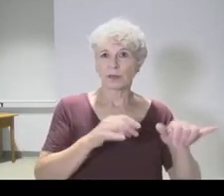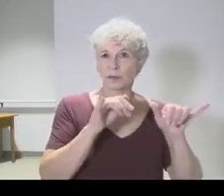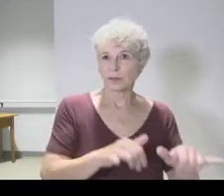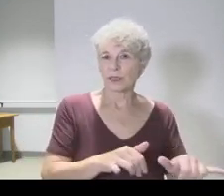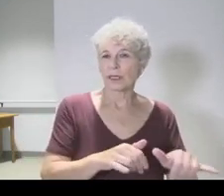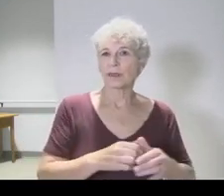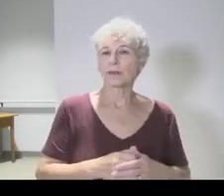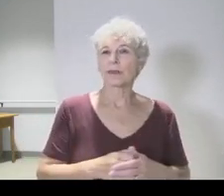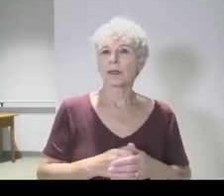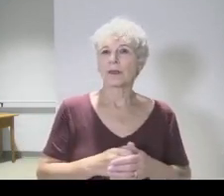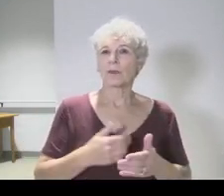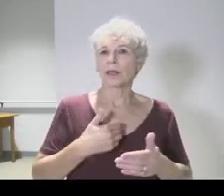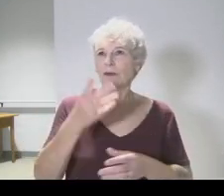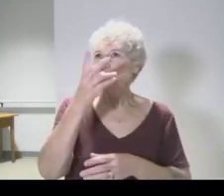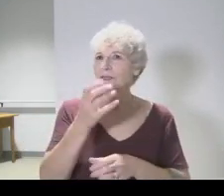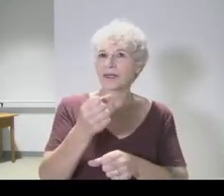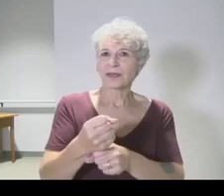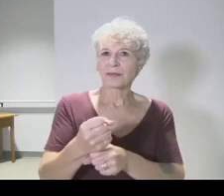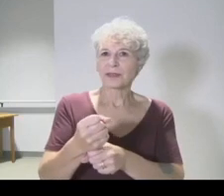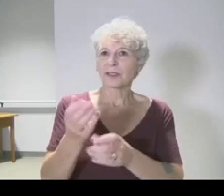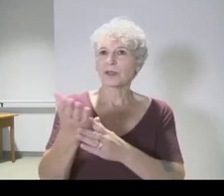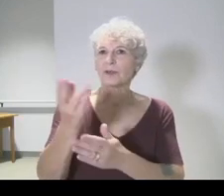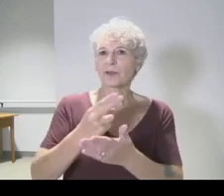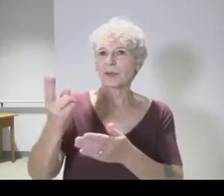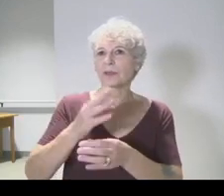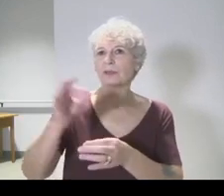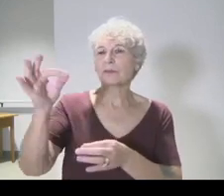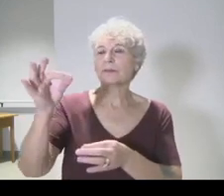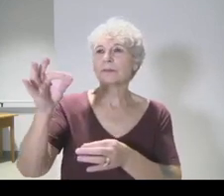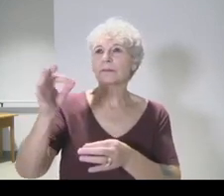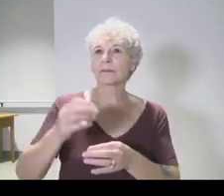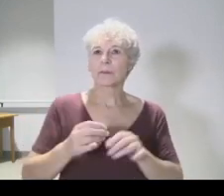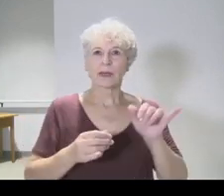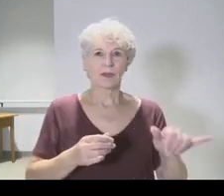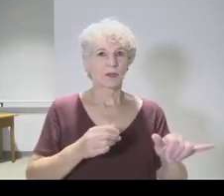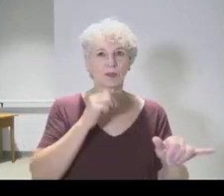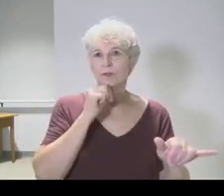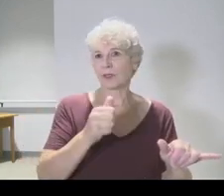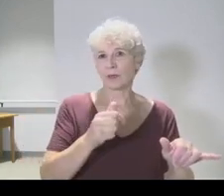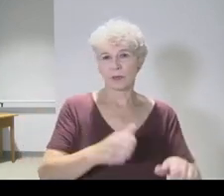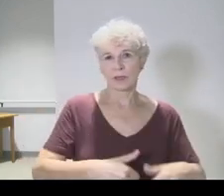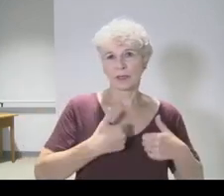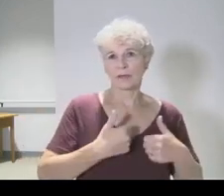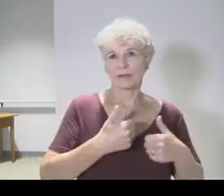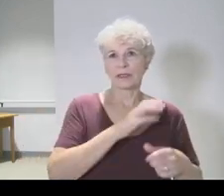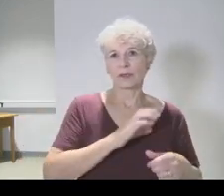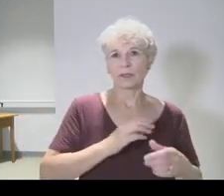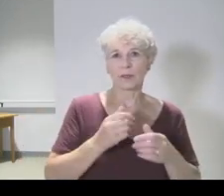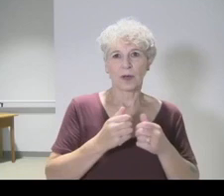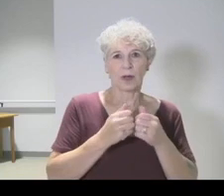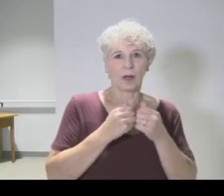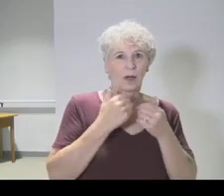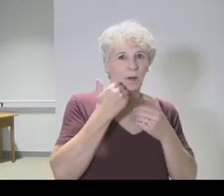in him will have confidence through the Holy Spirit. And those who don't abide in him will shrink back